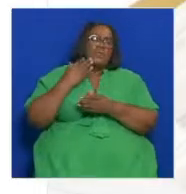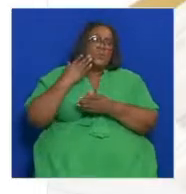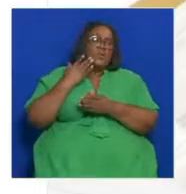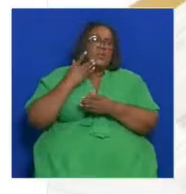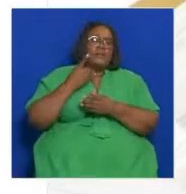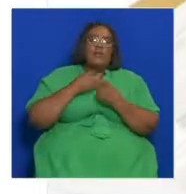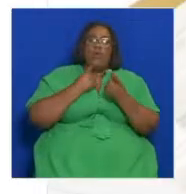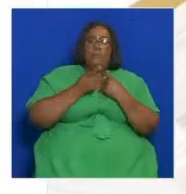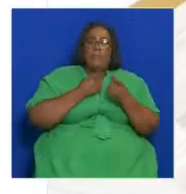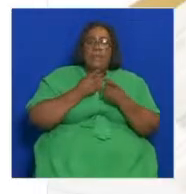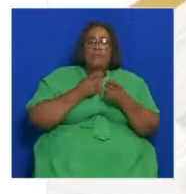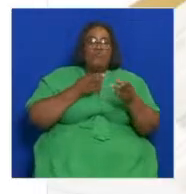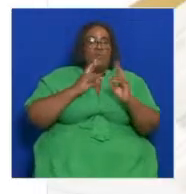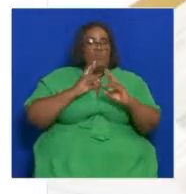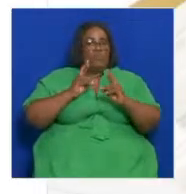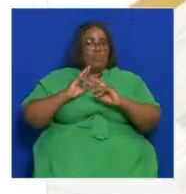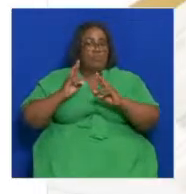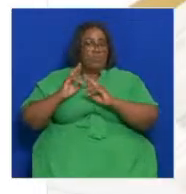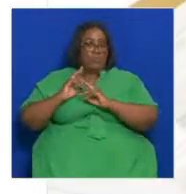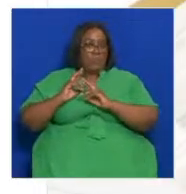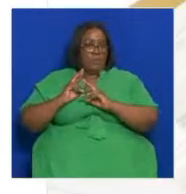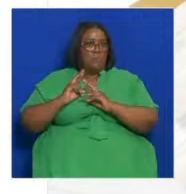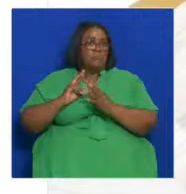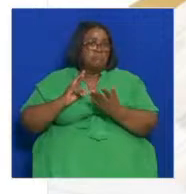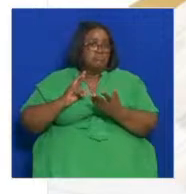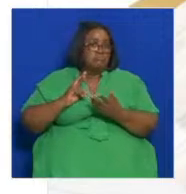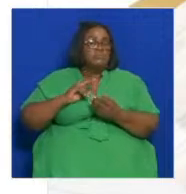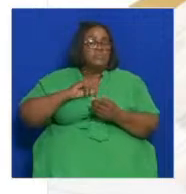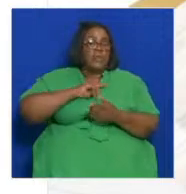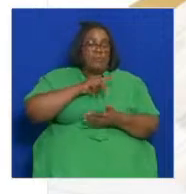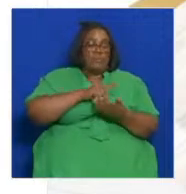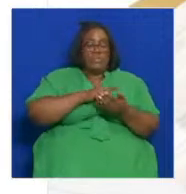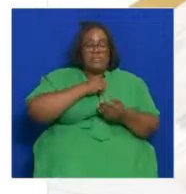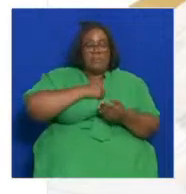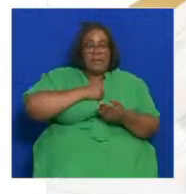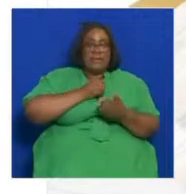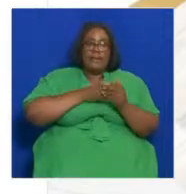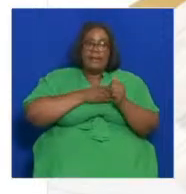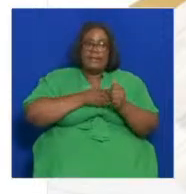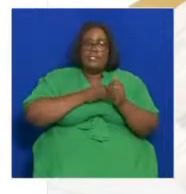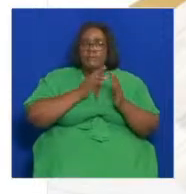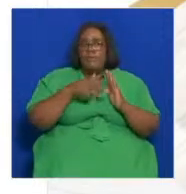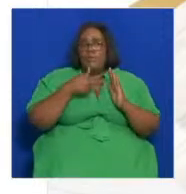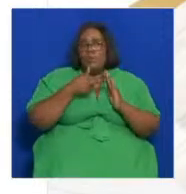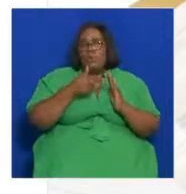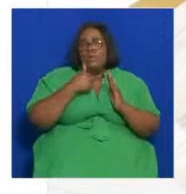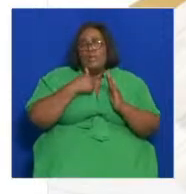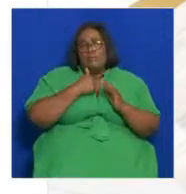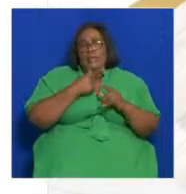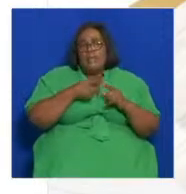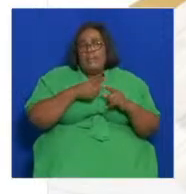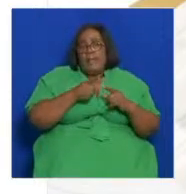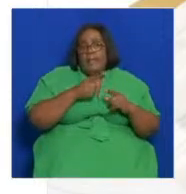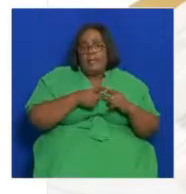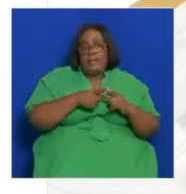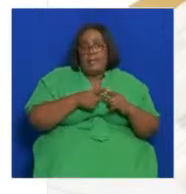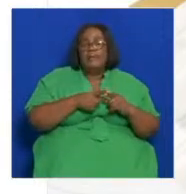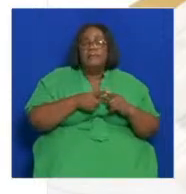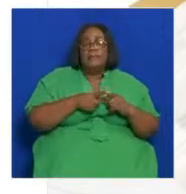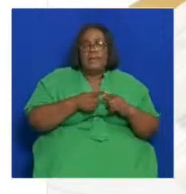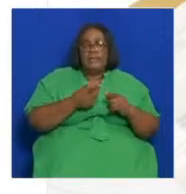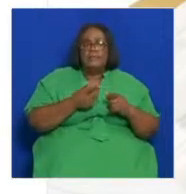reported. Given the position I hold and the leadership role I ordinarily play, the exclusion was